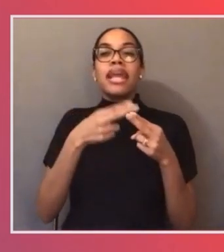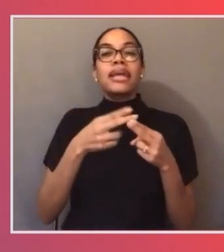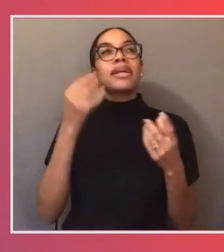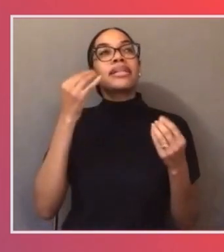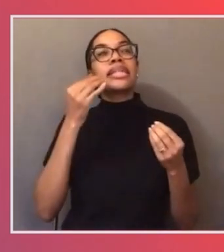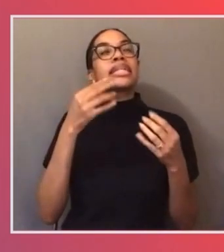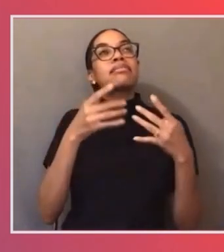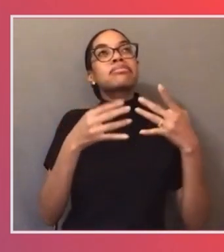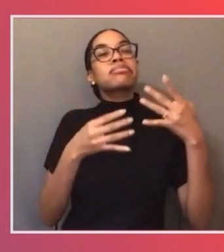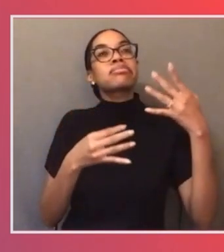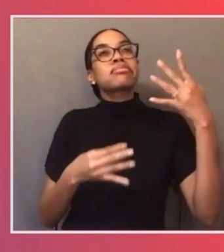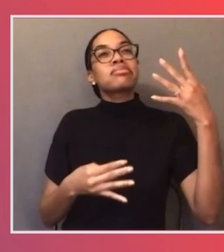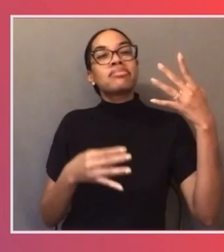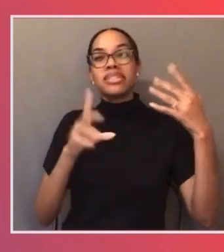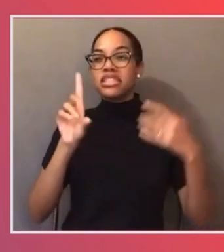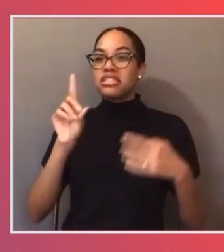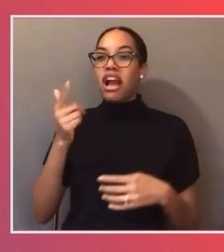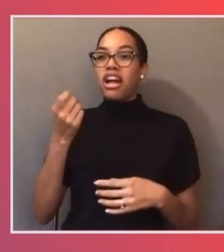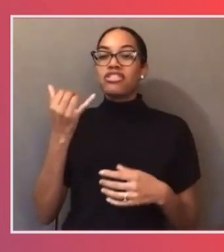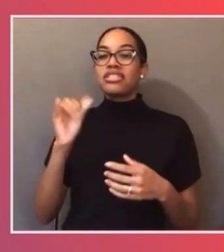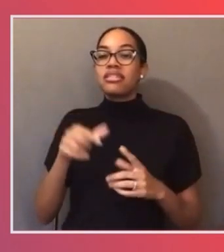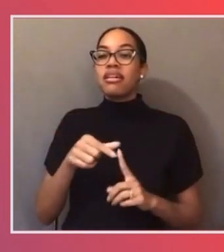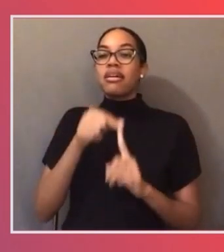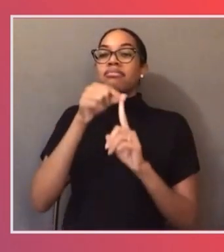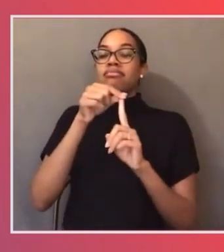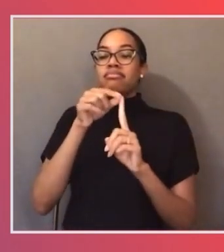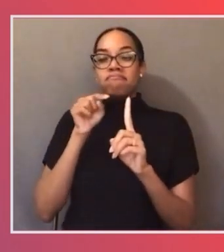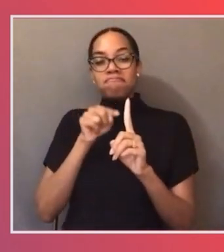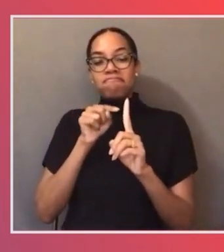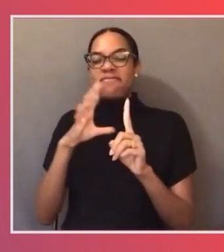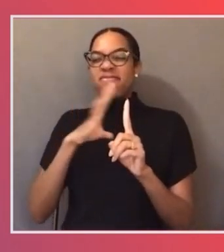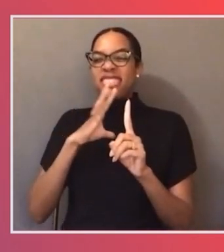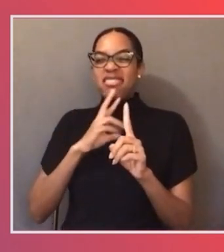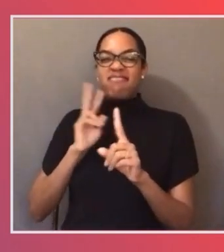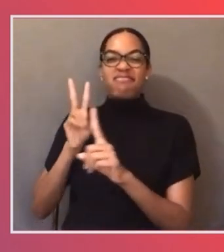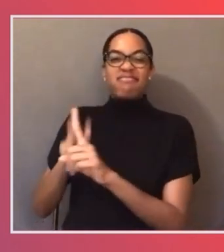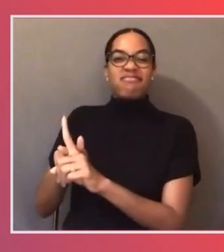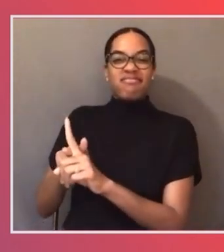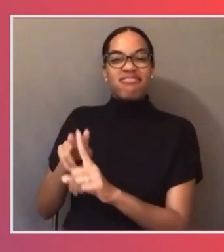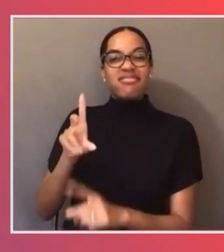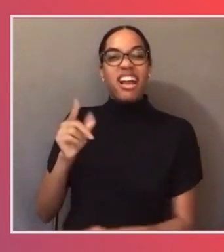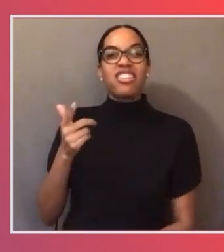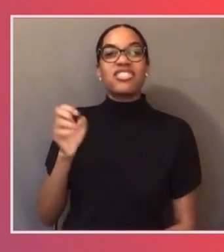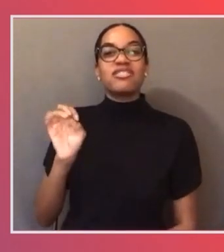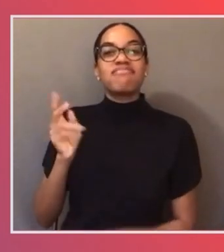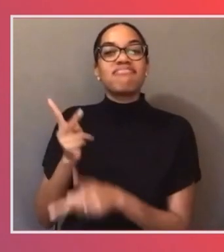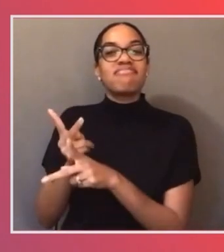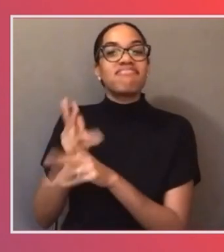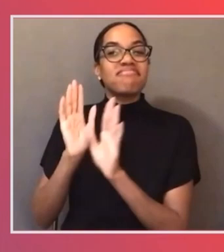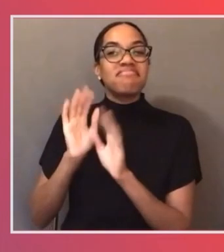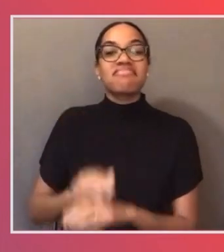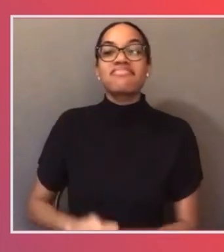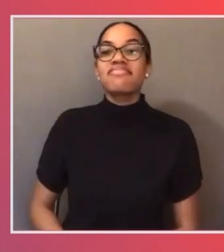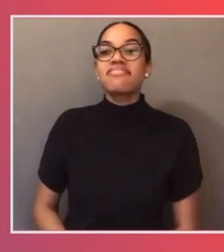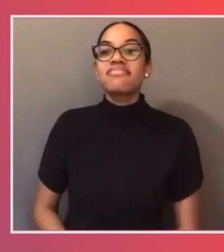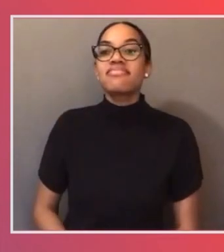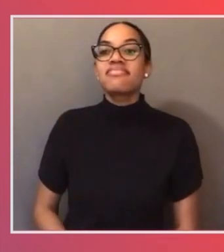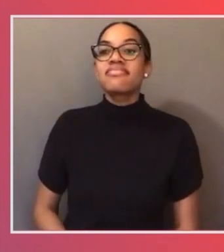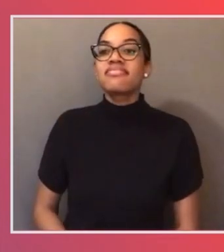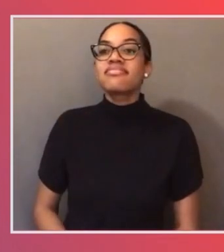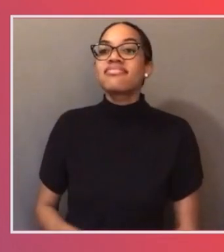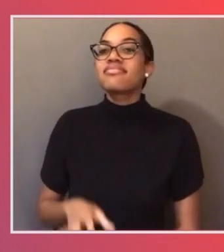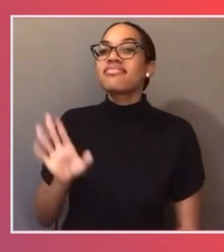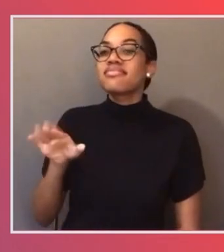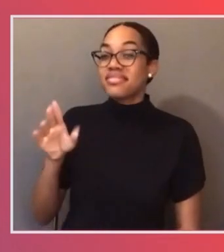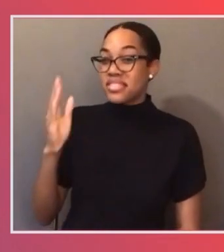push this one around. I'm just going to let it stick. And we know you're a big animated movie fan and musical film fan. Have you been catching